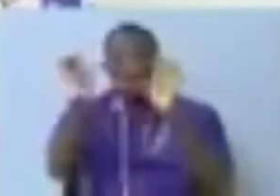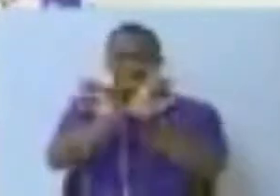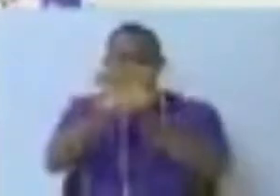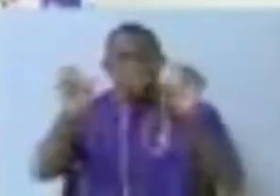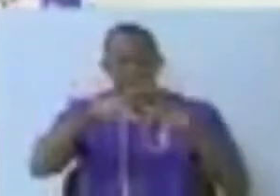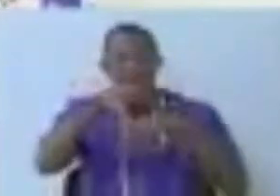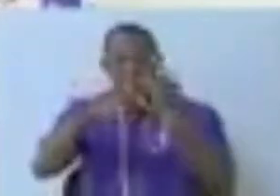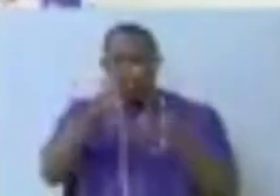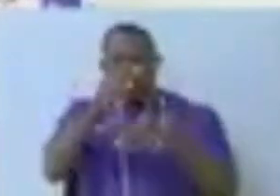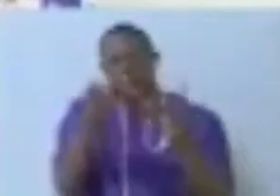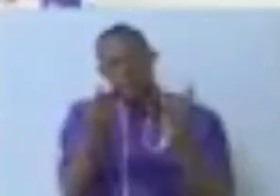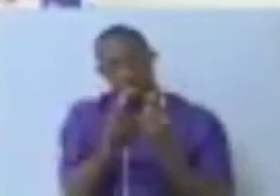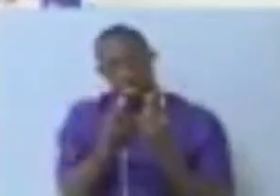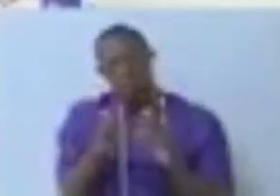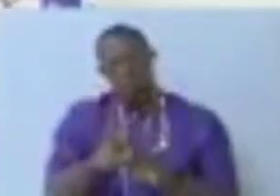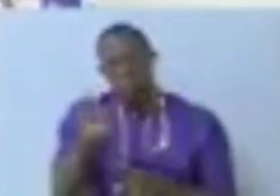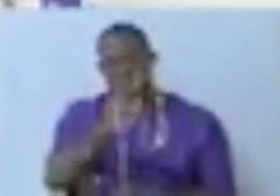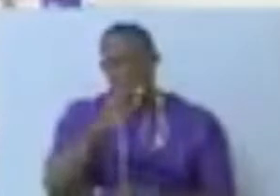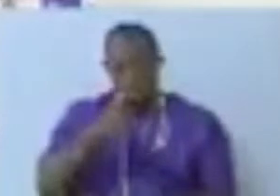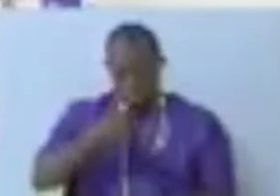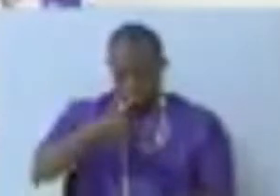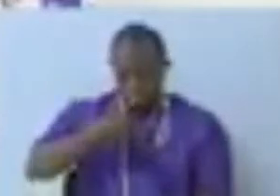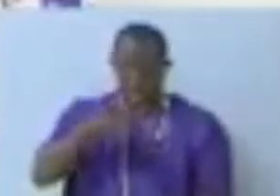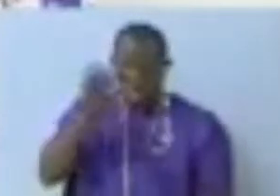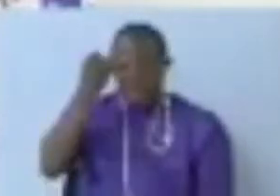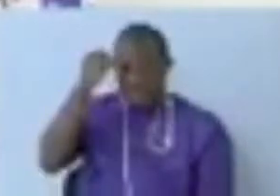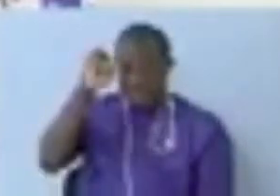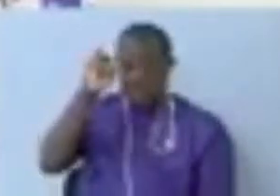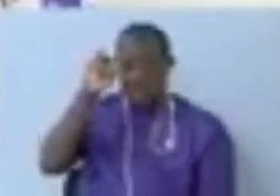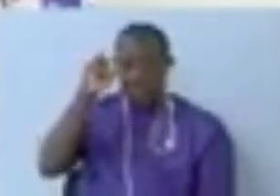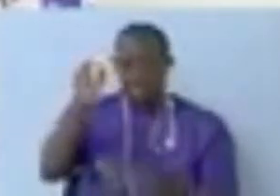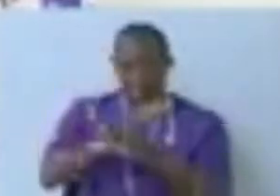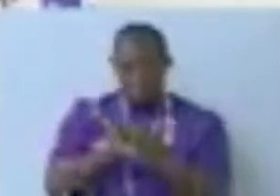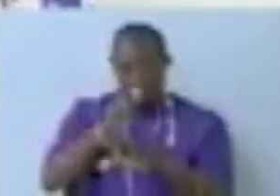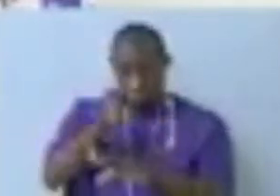Let me follow. Is during that month,